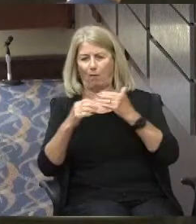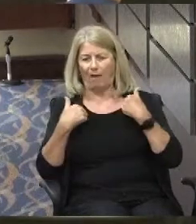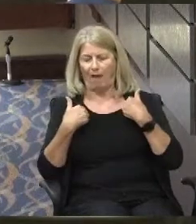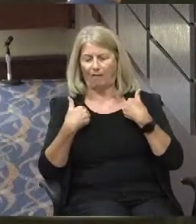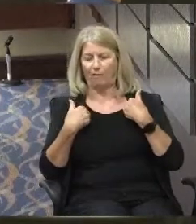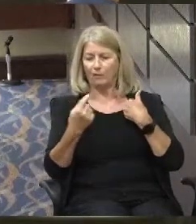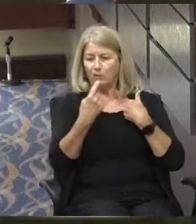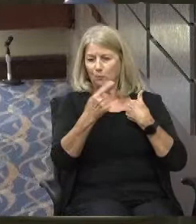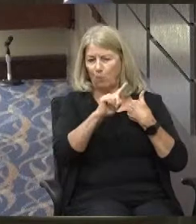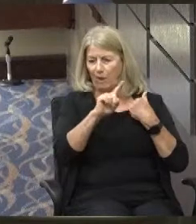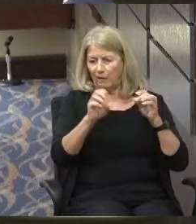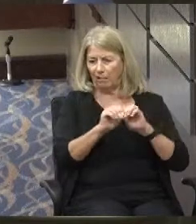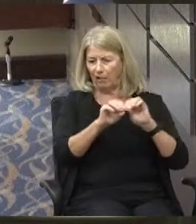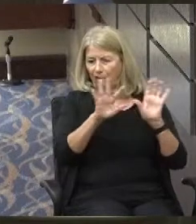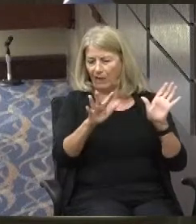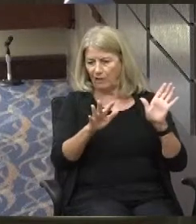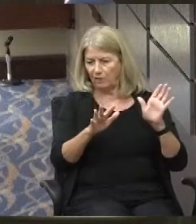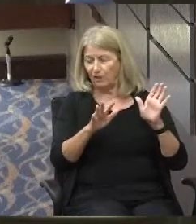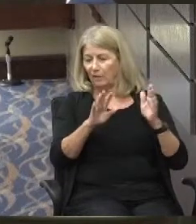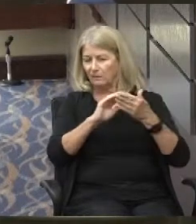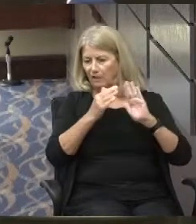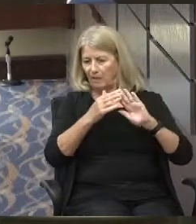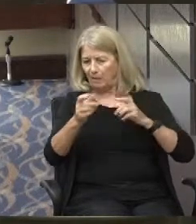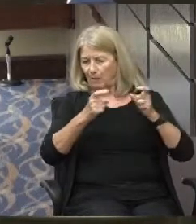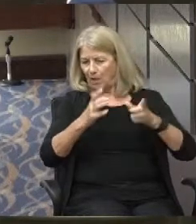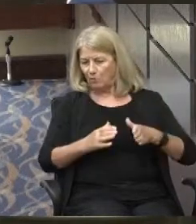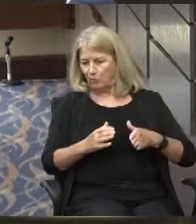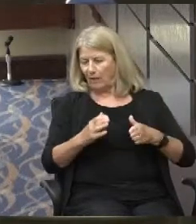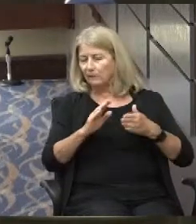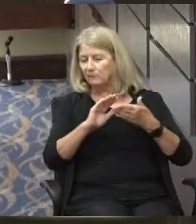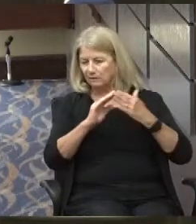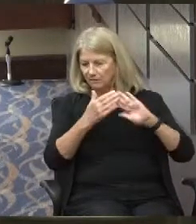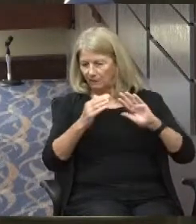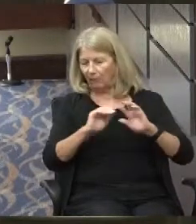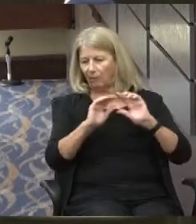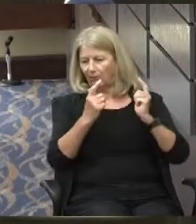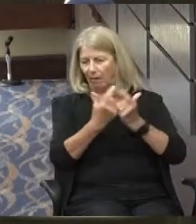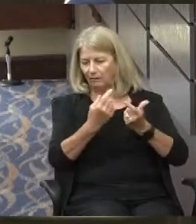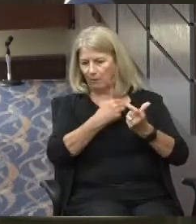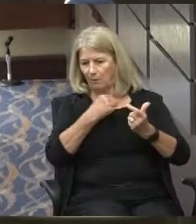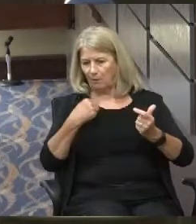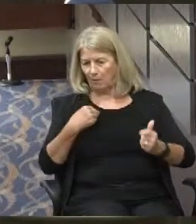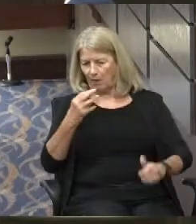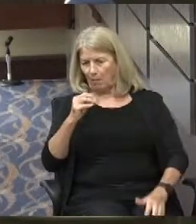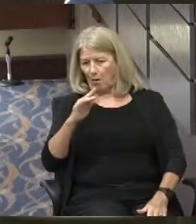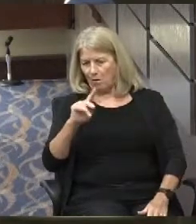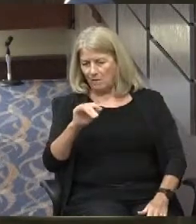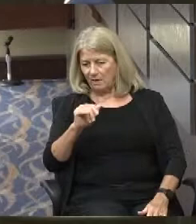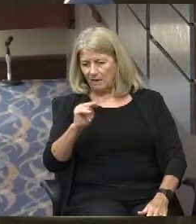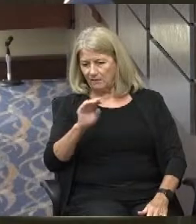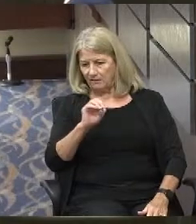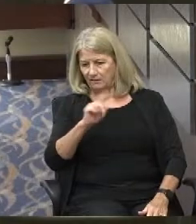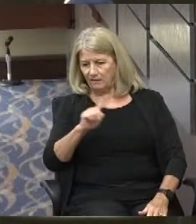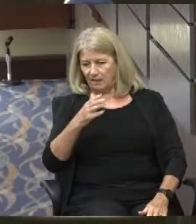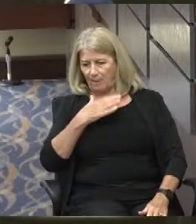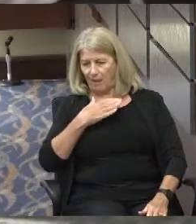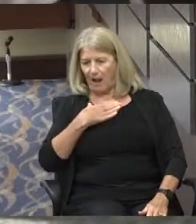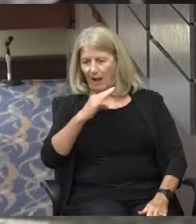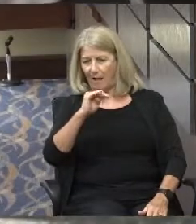Just one clarification, city manager and city council members. Martinez was my maiden name, but I don't know these guys.